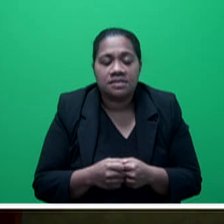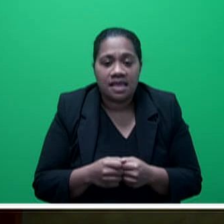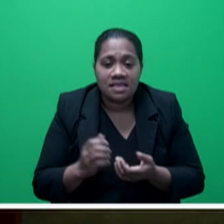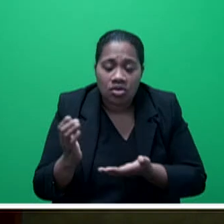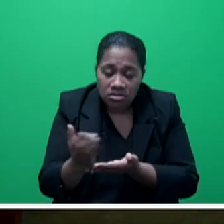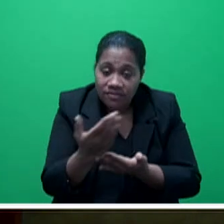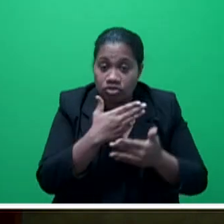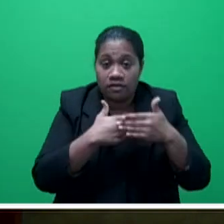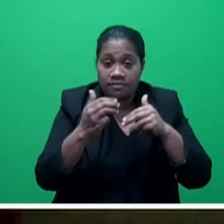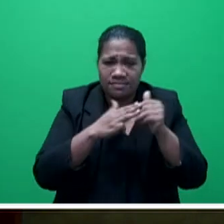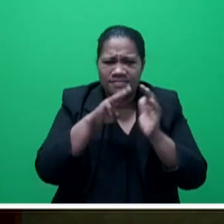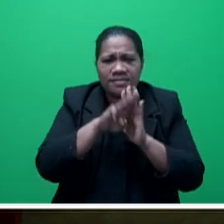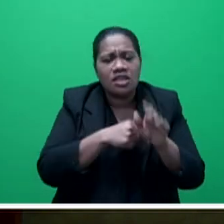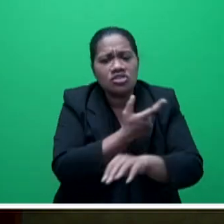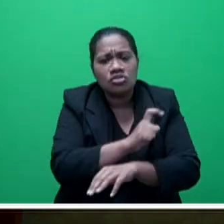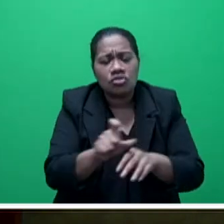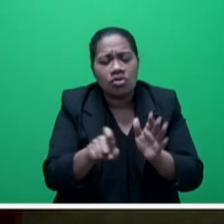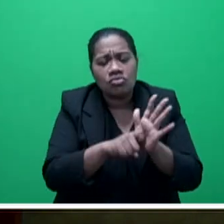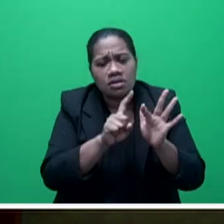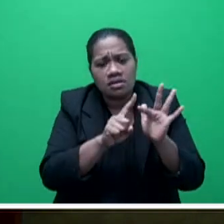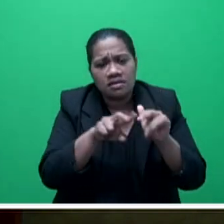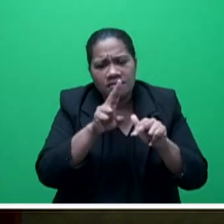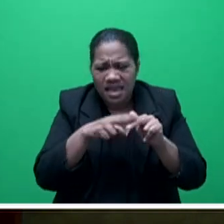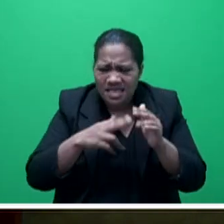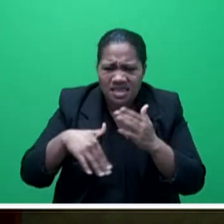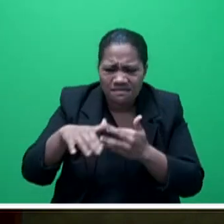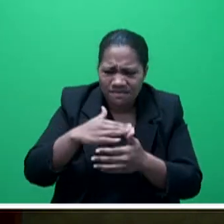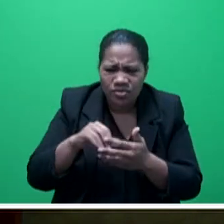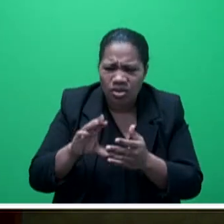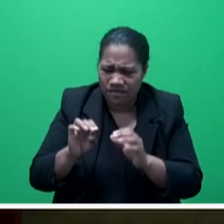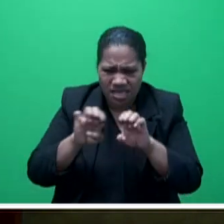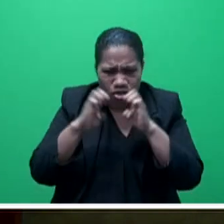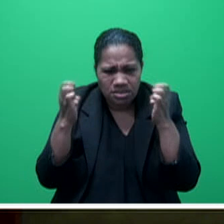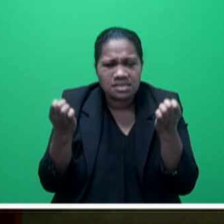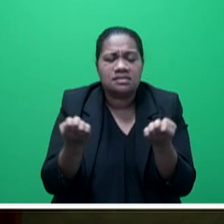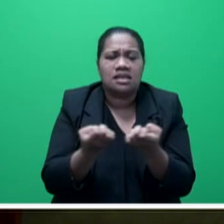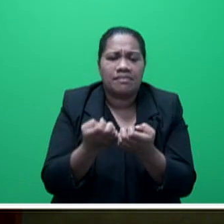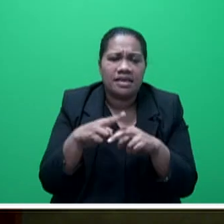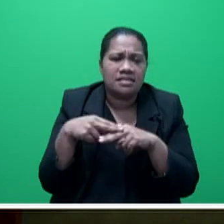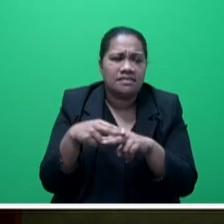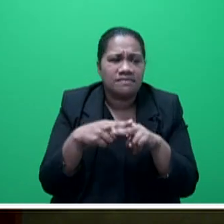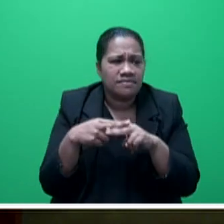coral reefs and associated ecosystem and the conservation and protection of the Fiji iguana